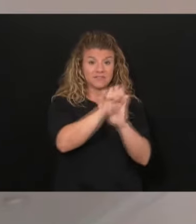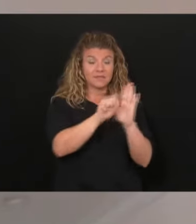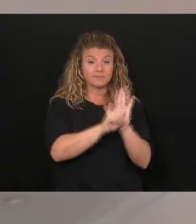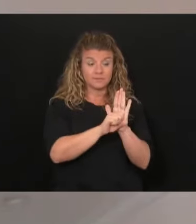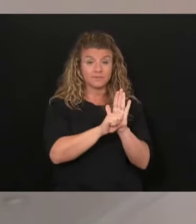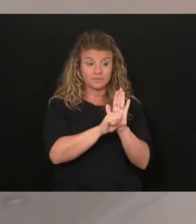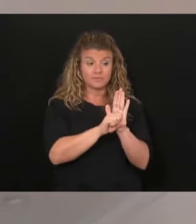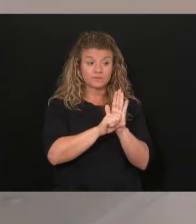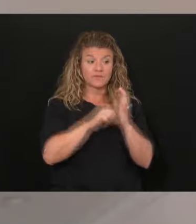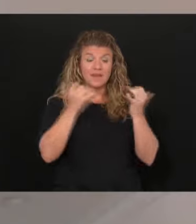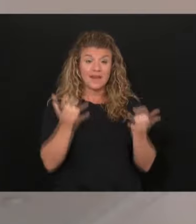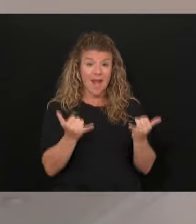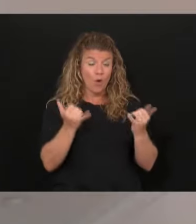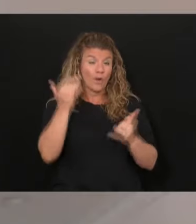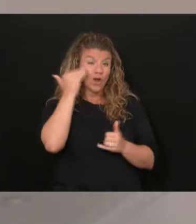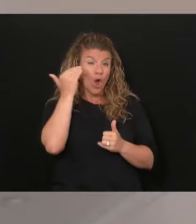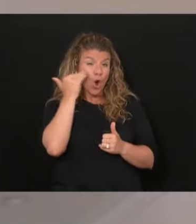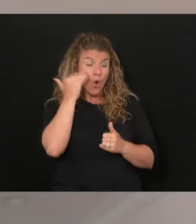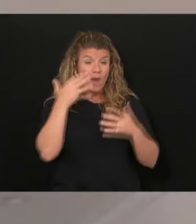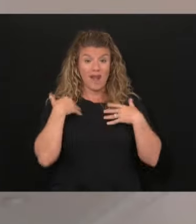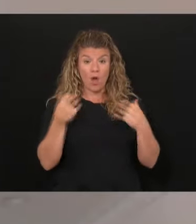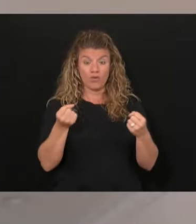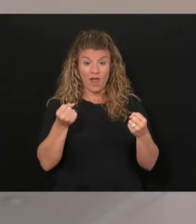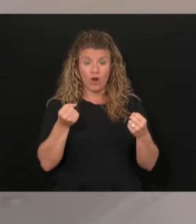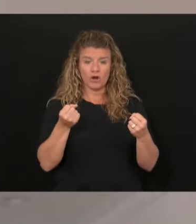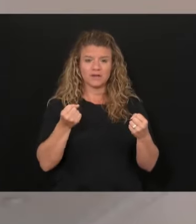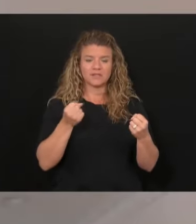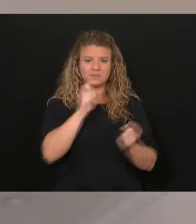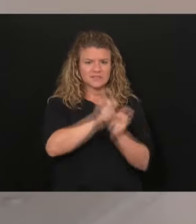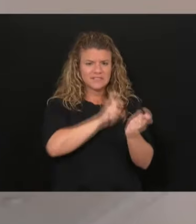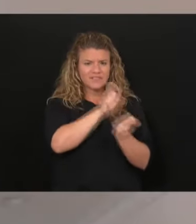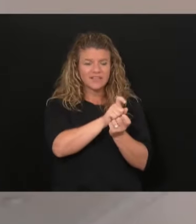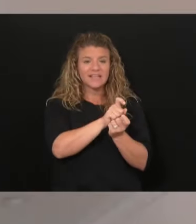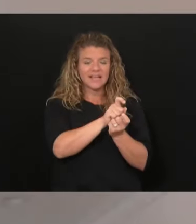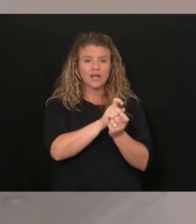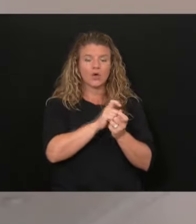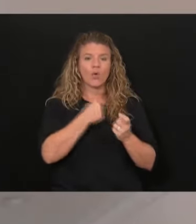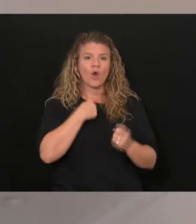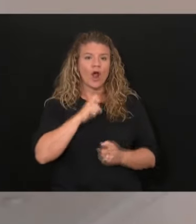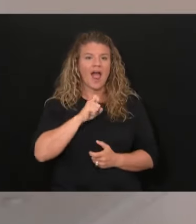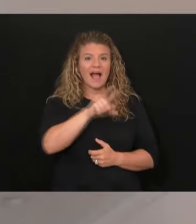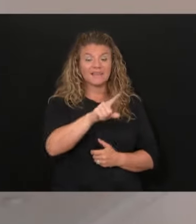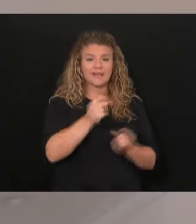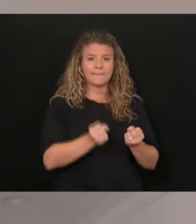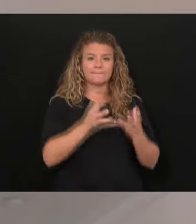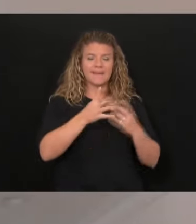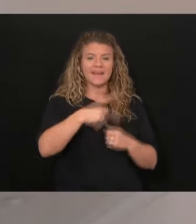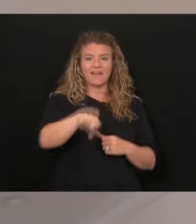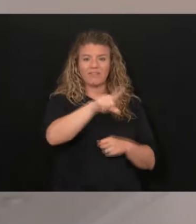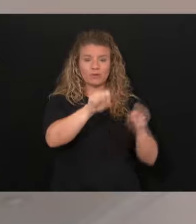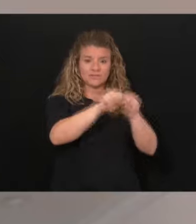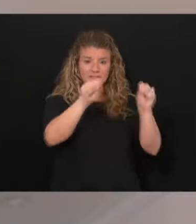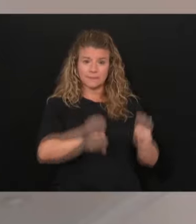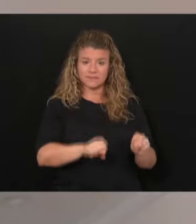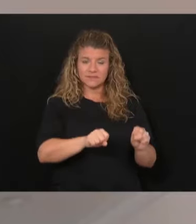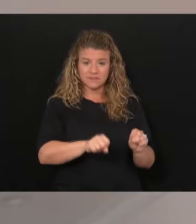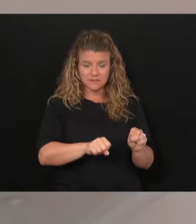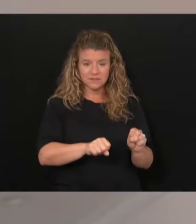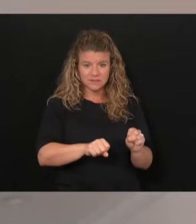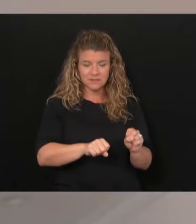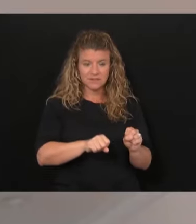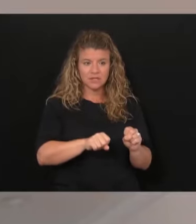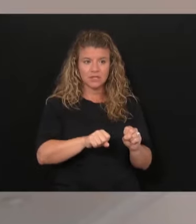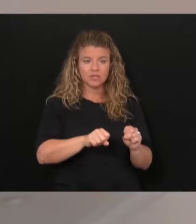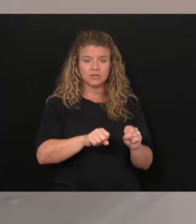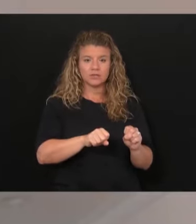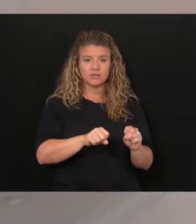And as we know in healthcare, particularly as we ask many of our healthcare systems to take